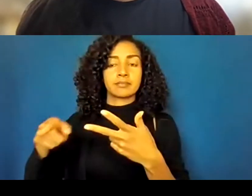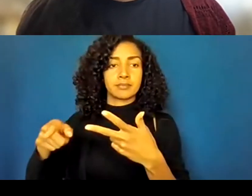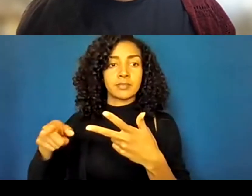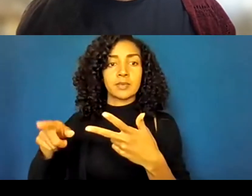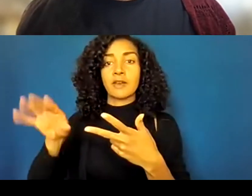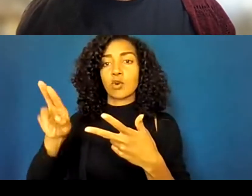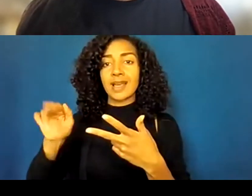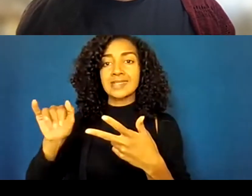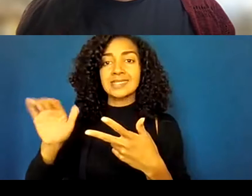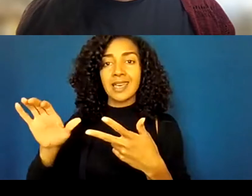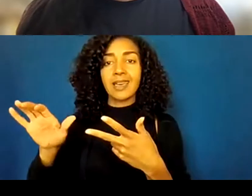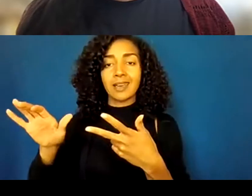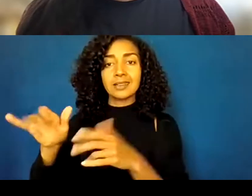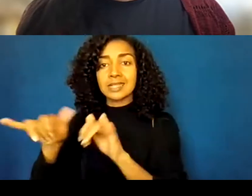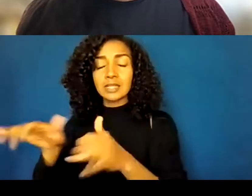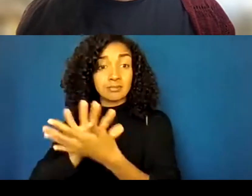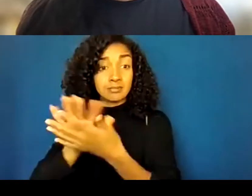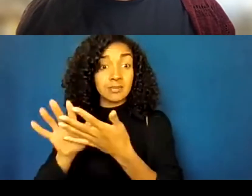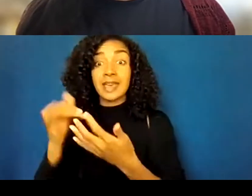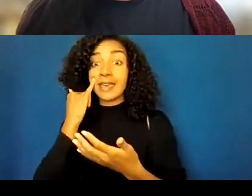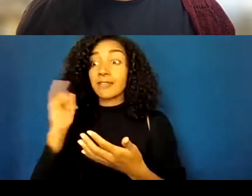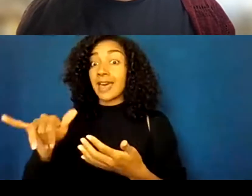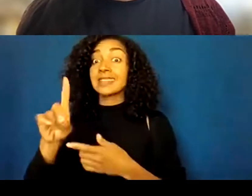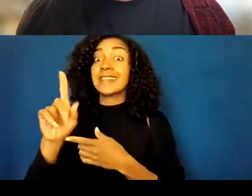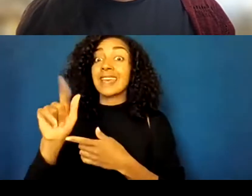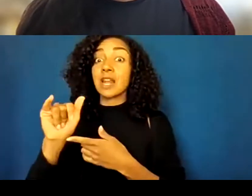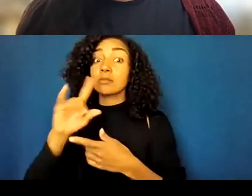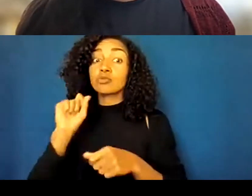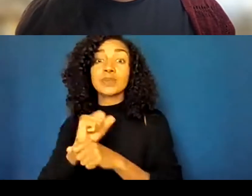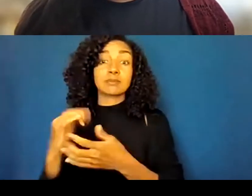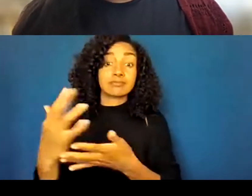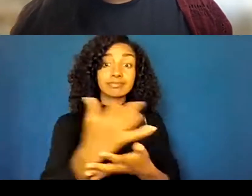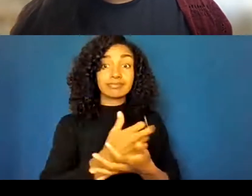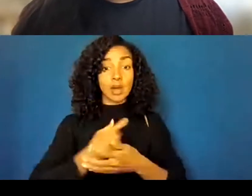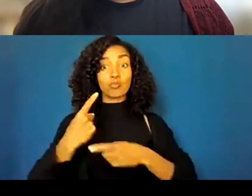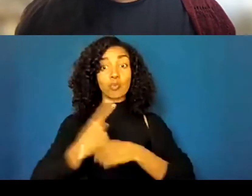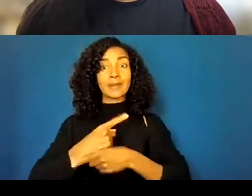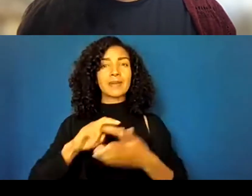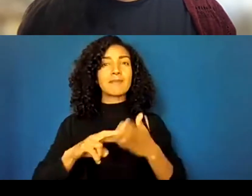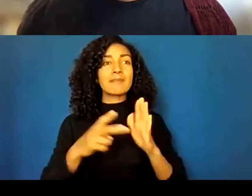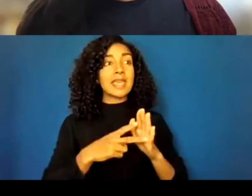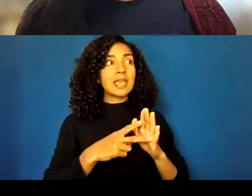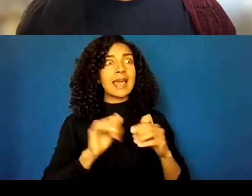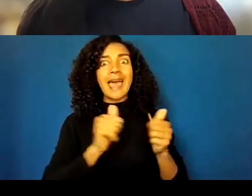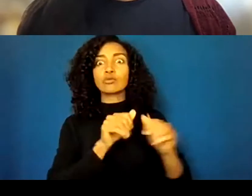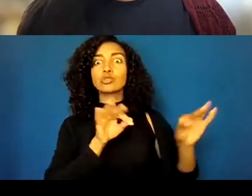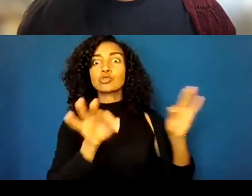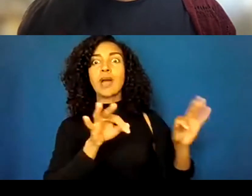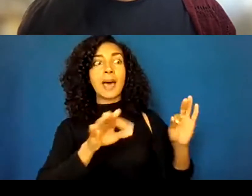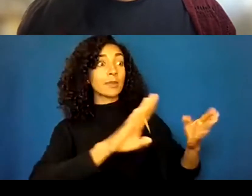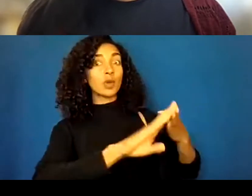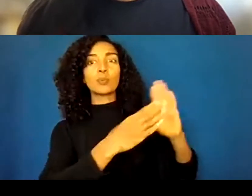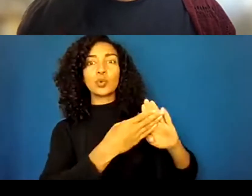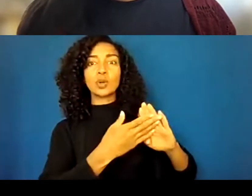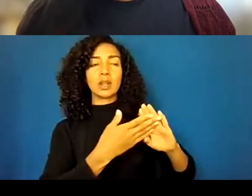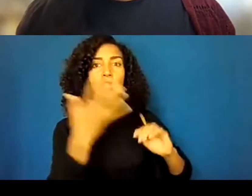disseminated properly, I think we'd see a different story. I don't know if that answered your question, but I think that we also need to be able